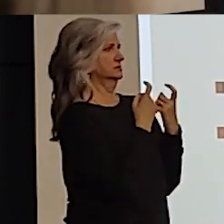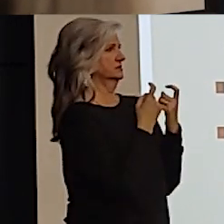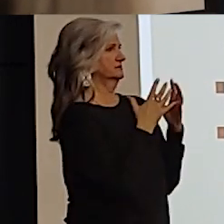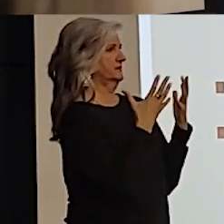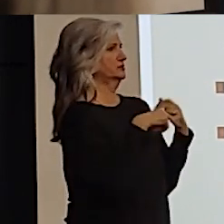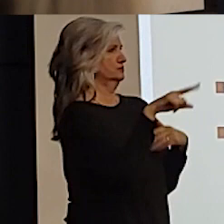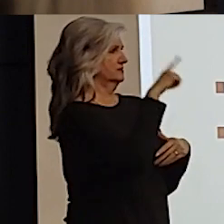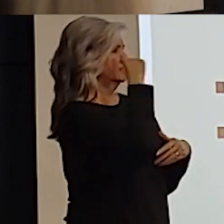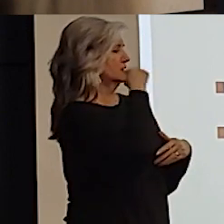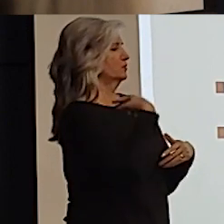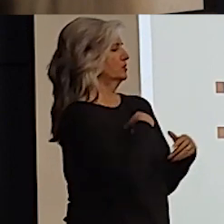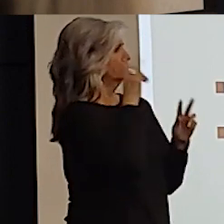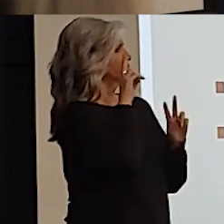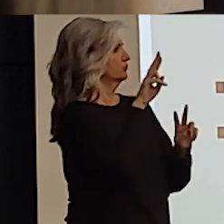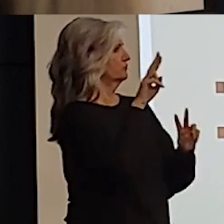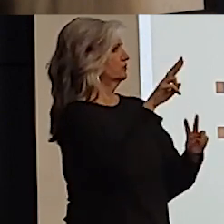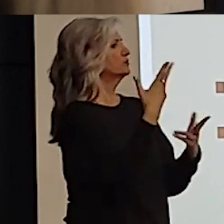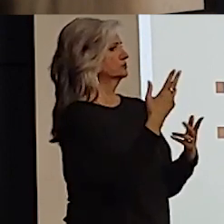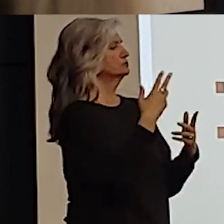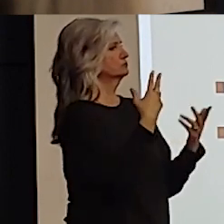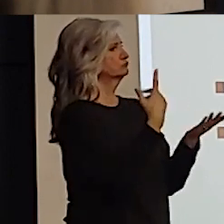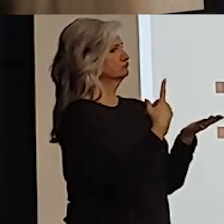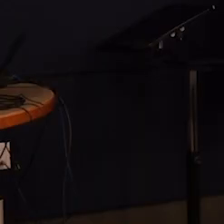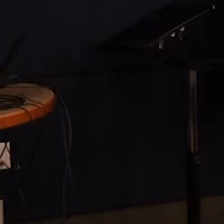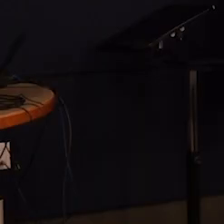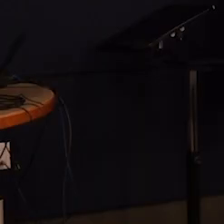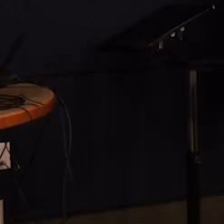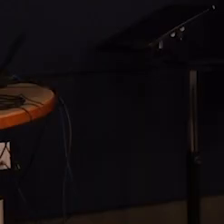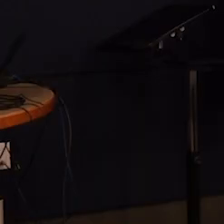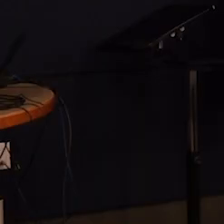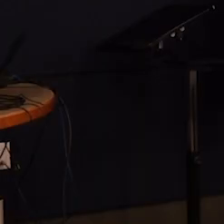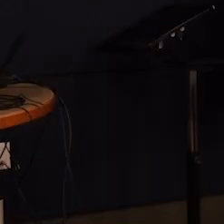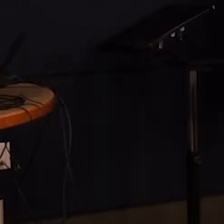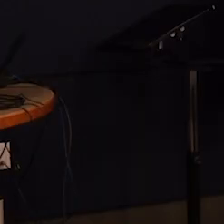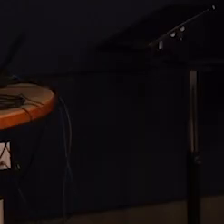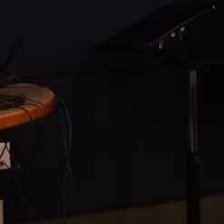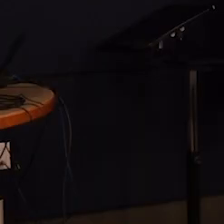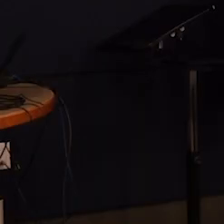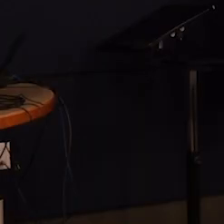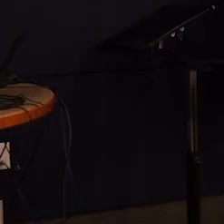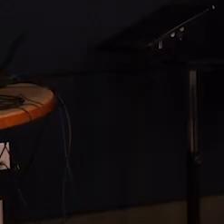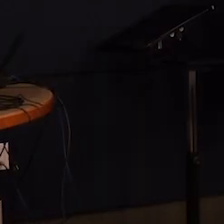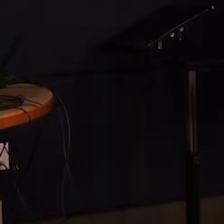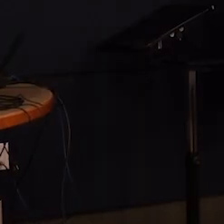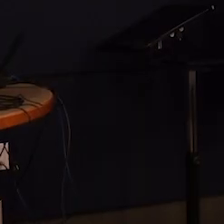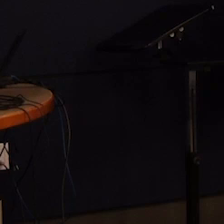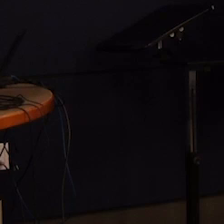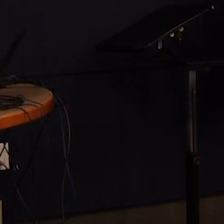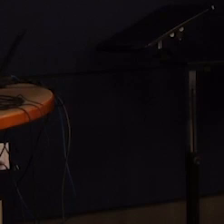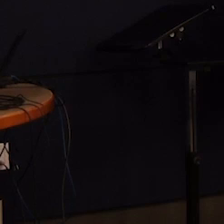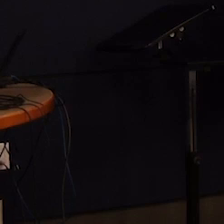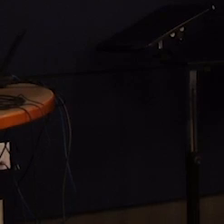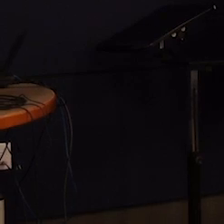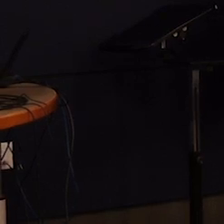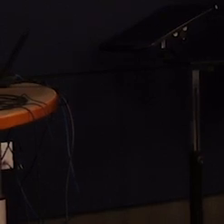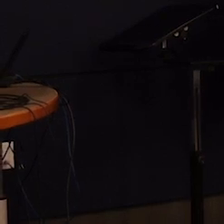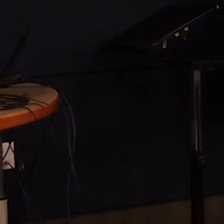think. We're really looking forward to chatting with you. And with that, I will pass it off